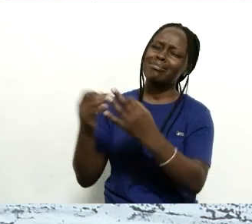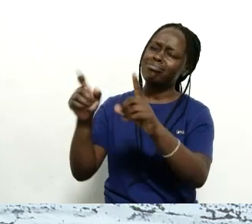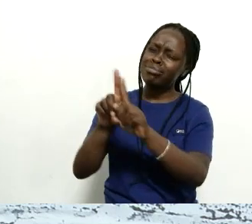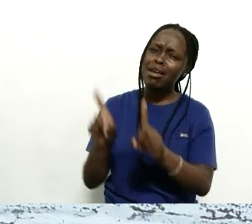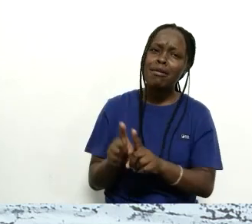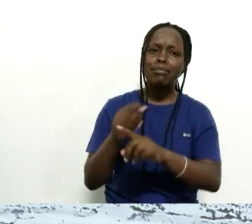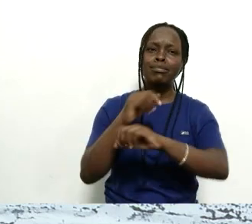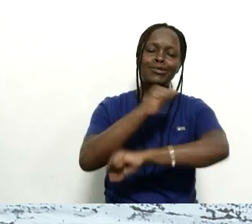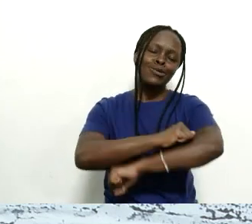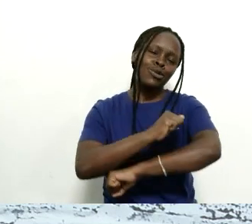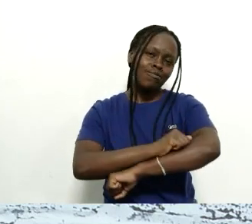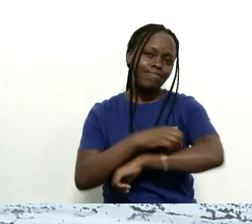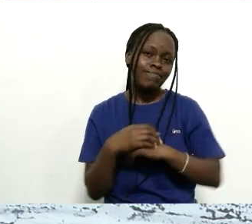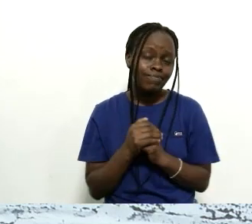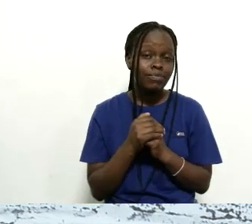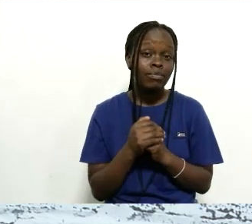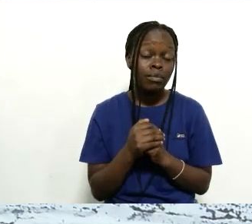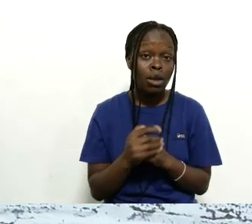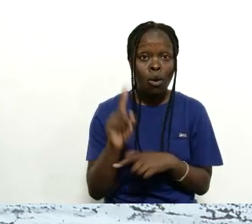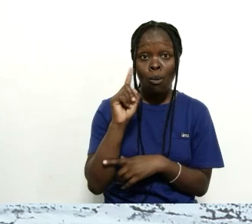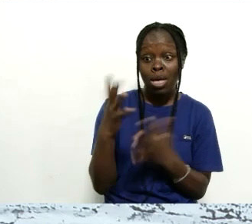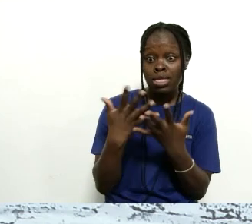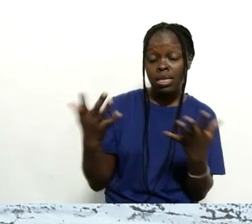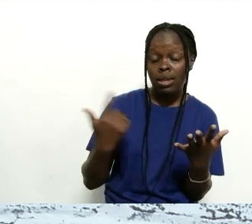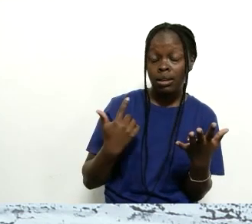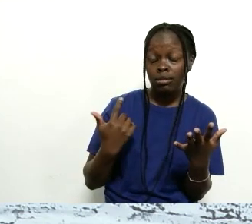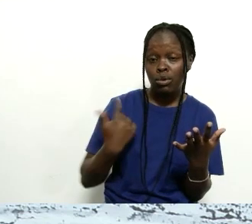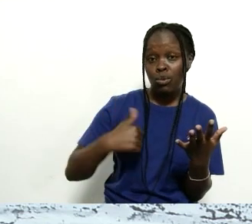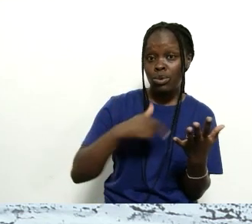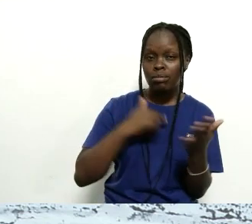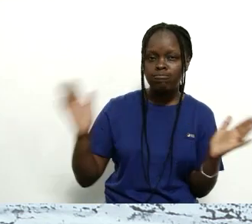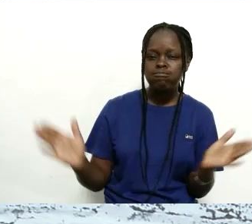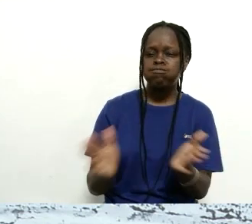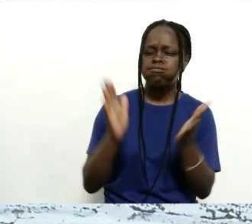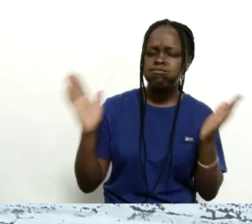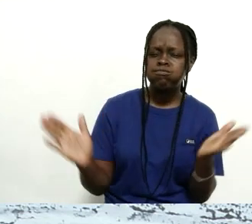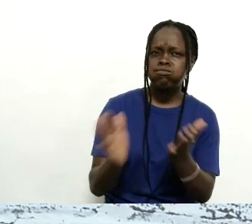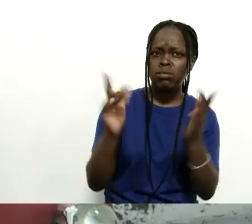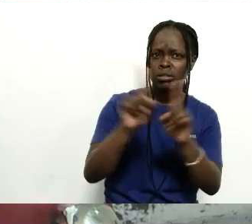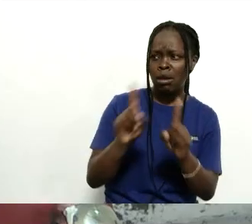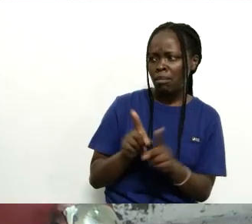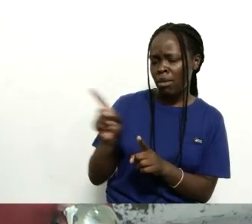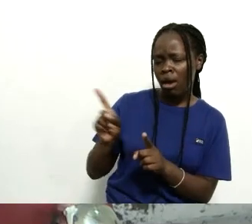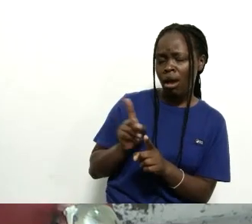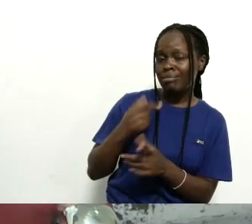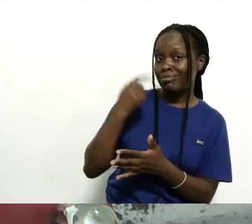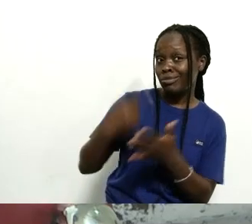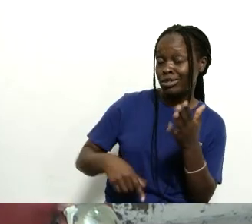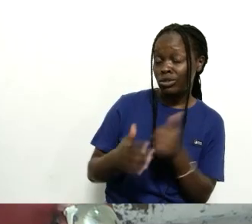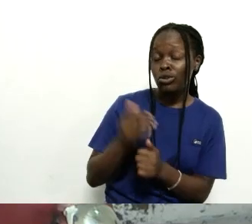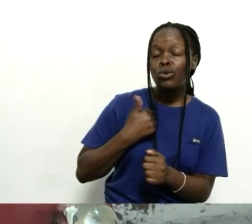and families and also schools, for example. One of the things that we encourage, and just